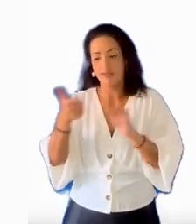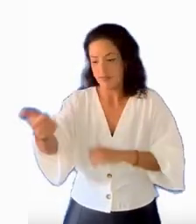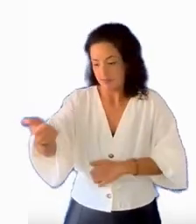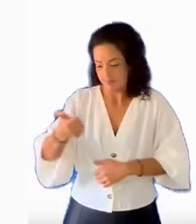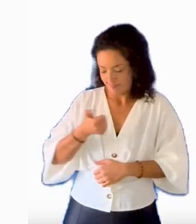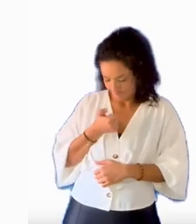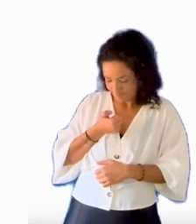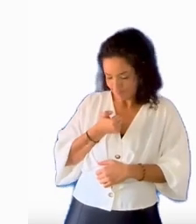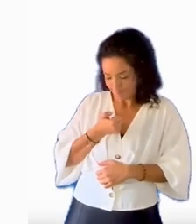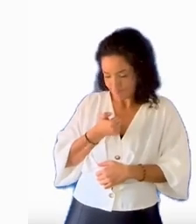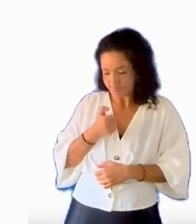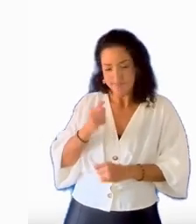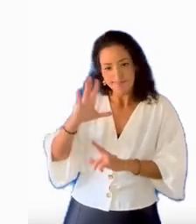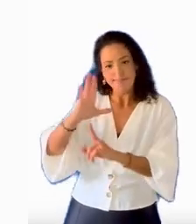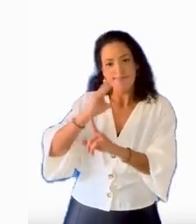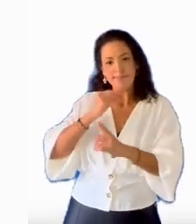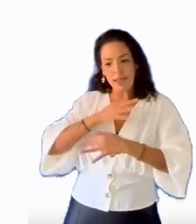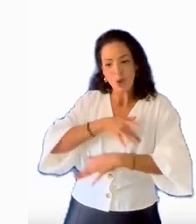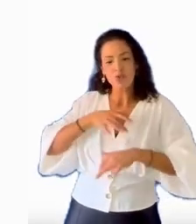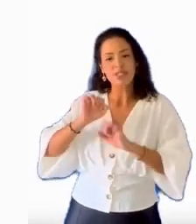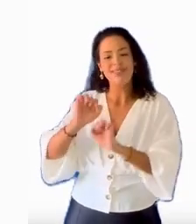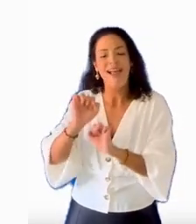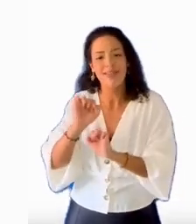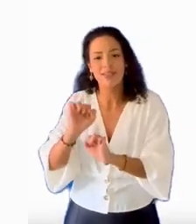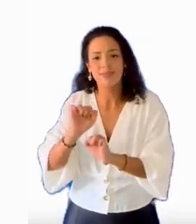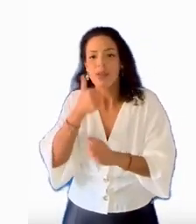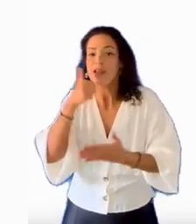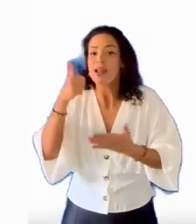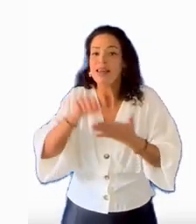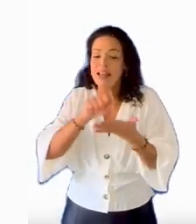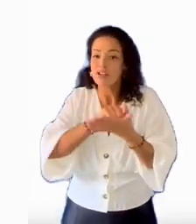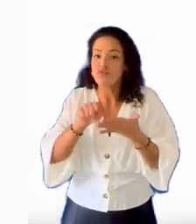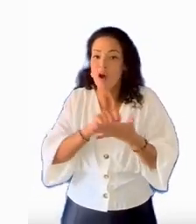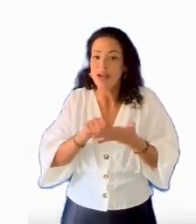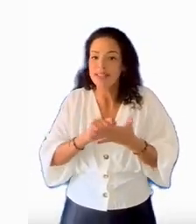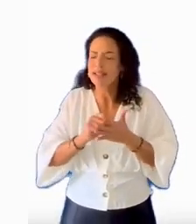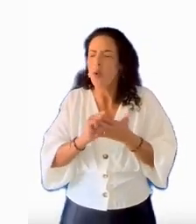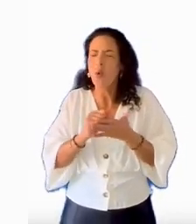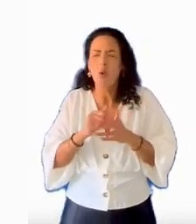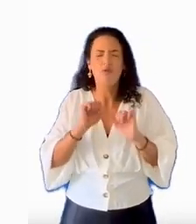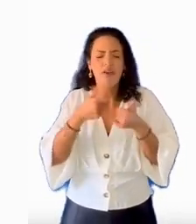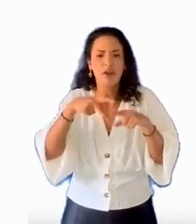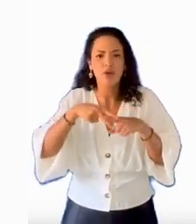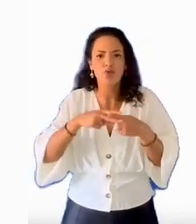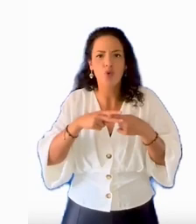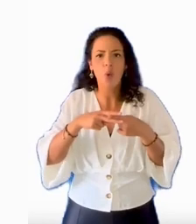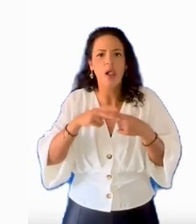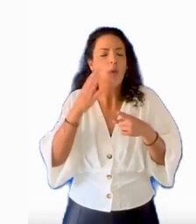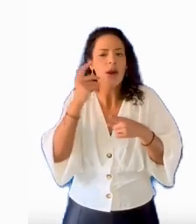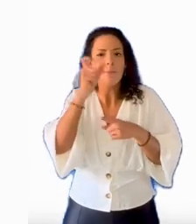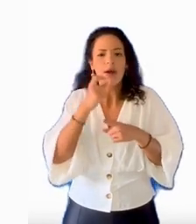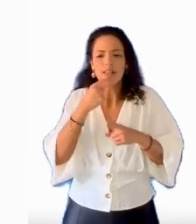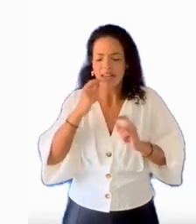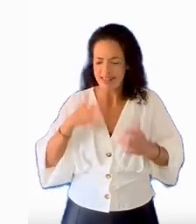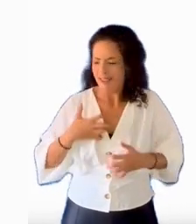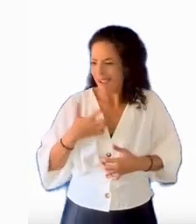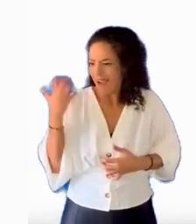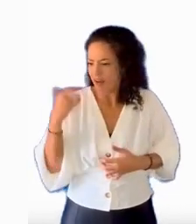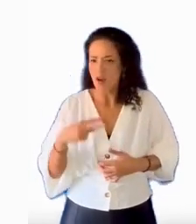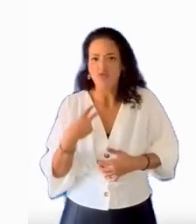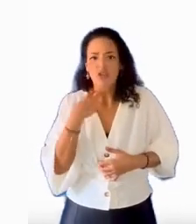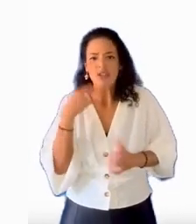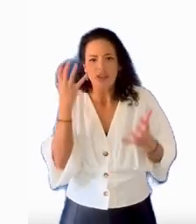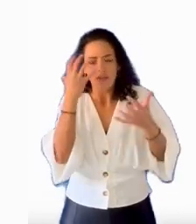doing. Letter writing can be another effective tool of unburdening when someone experiences anger, frustration, regret, confusion, or